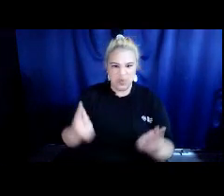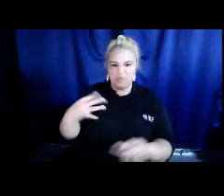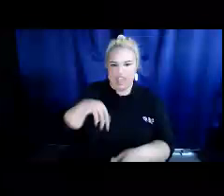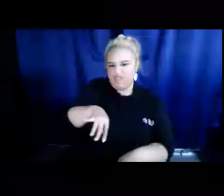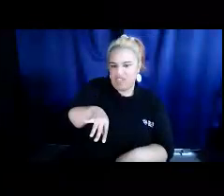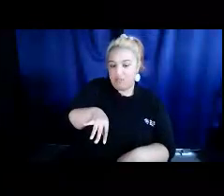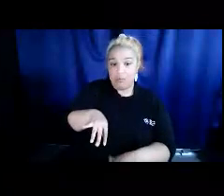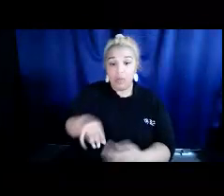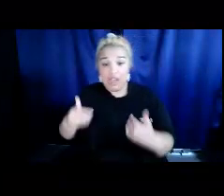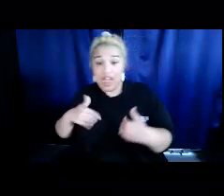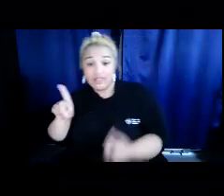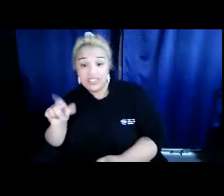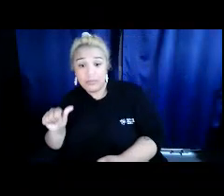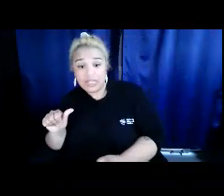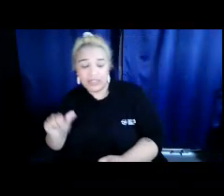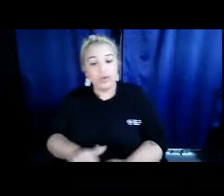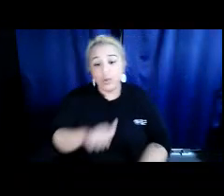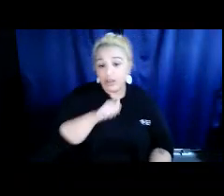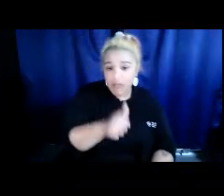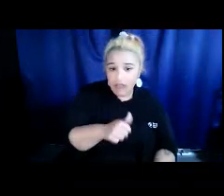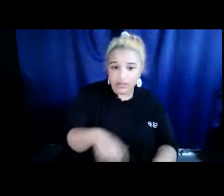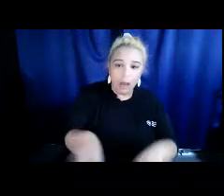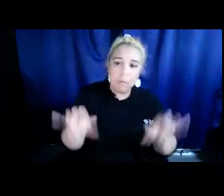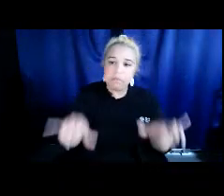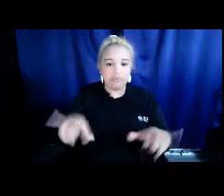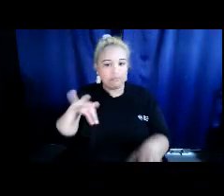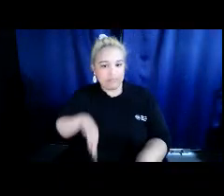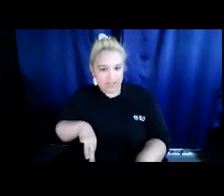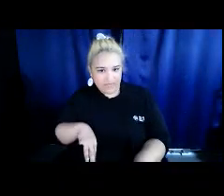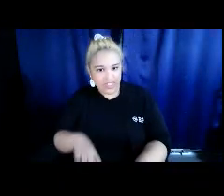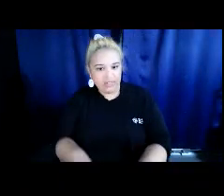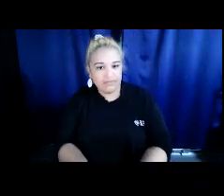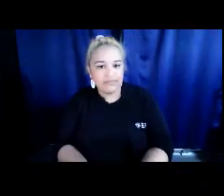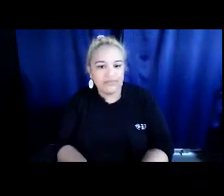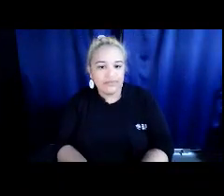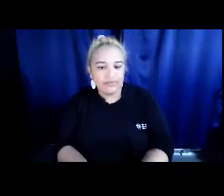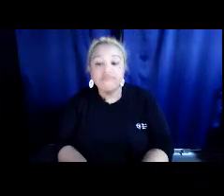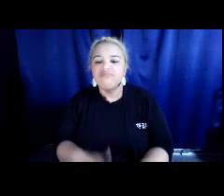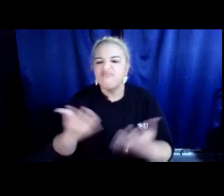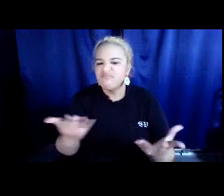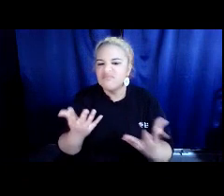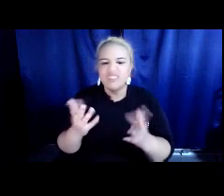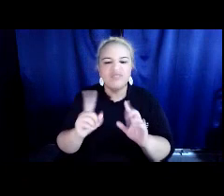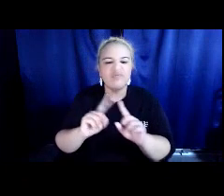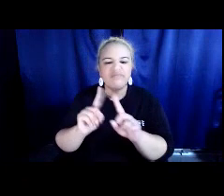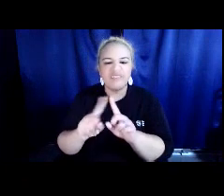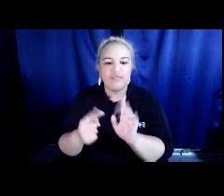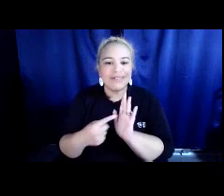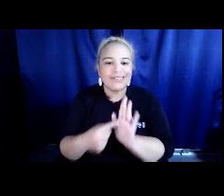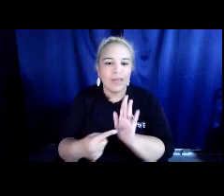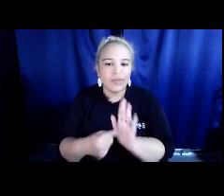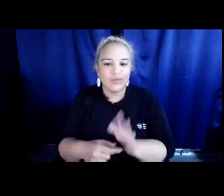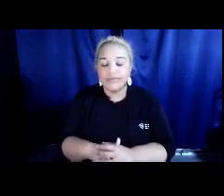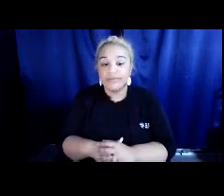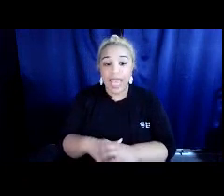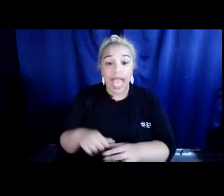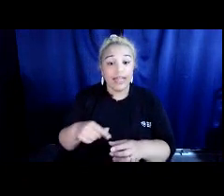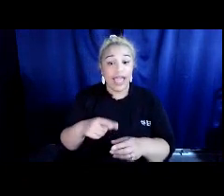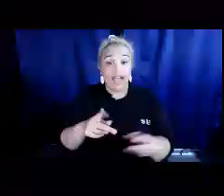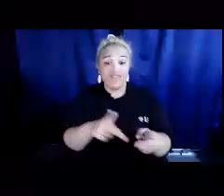sensory room or quiet space for employees to use during breaks. This room could be useful for doing